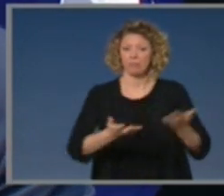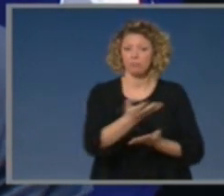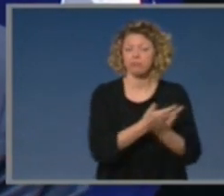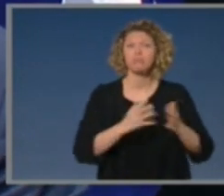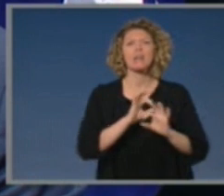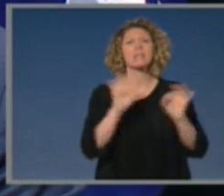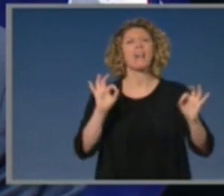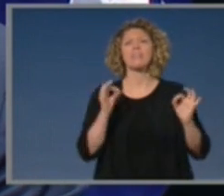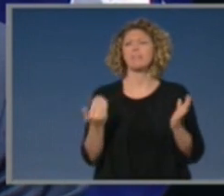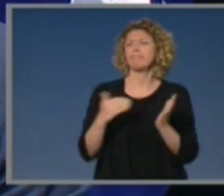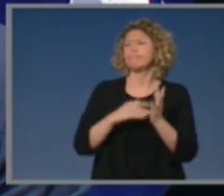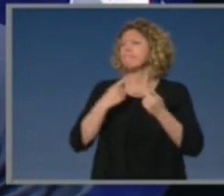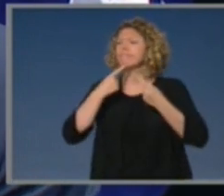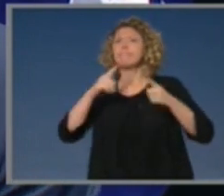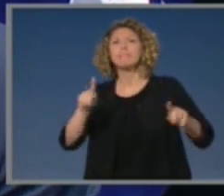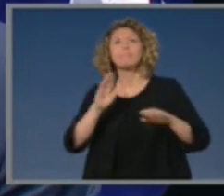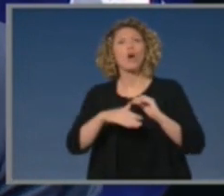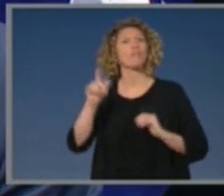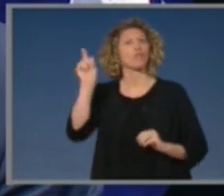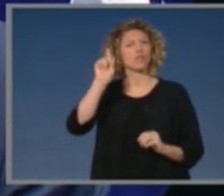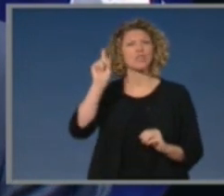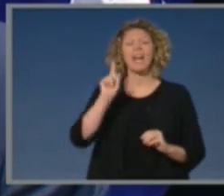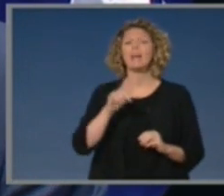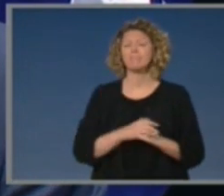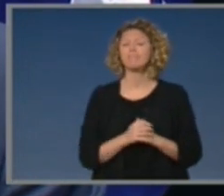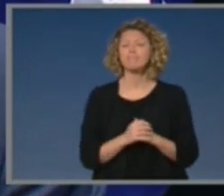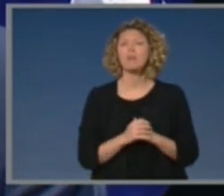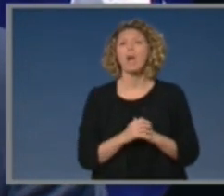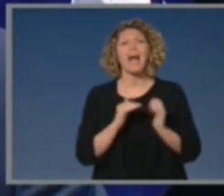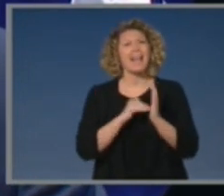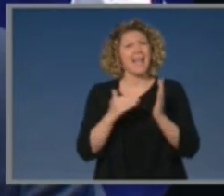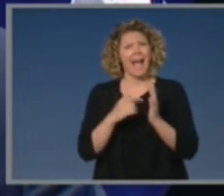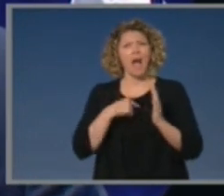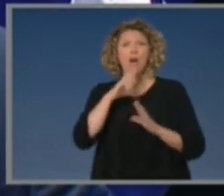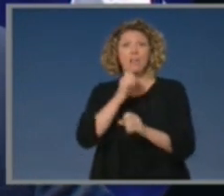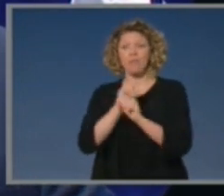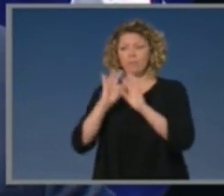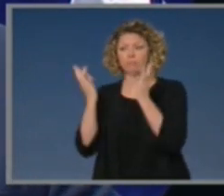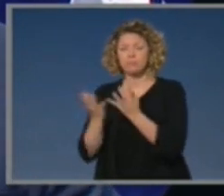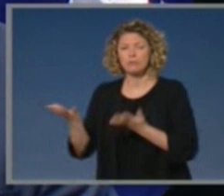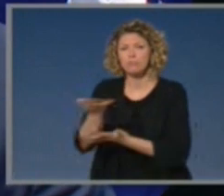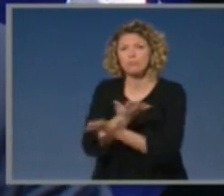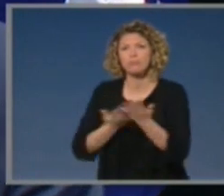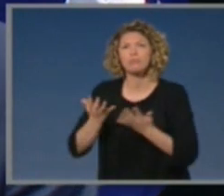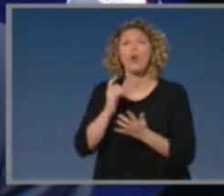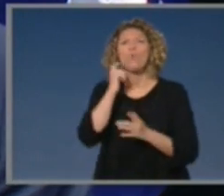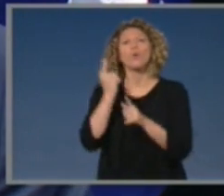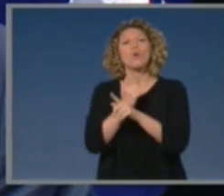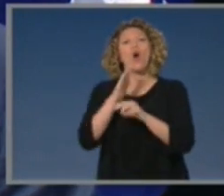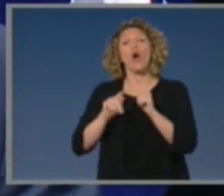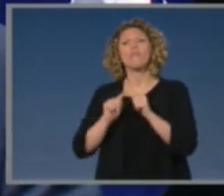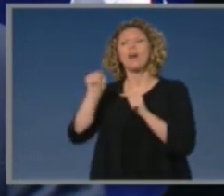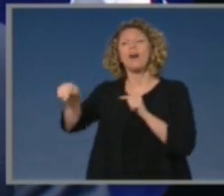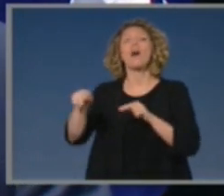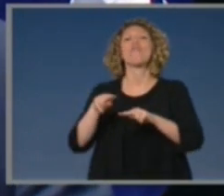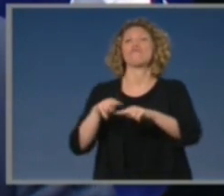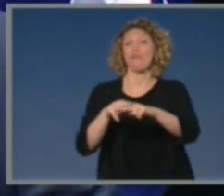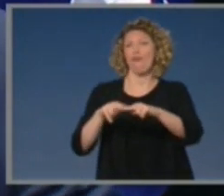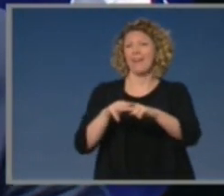in relation to today's National Cabinet. We're working towards those decisions on Friday, as I've indicated to you,